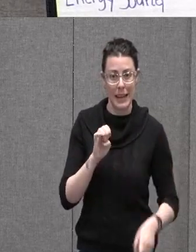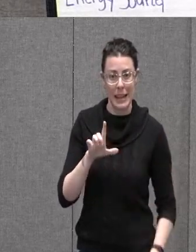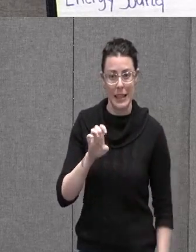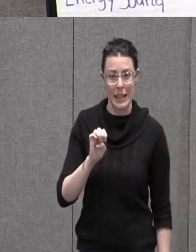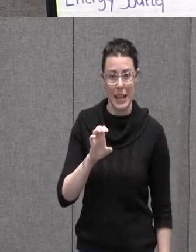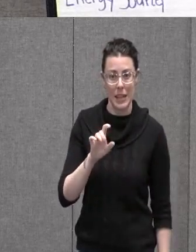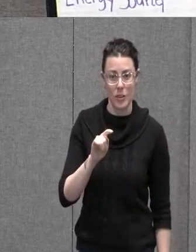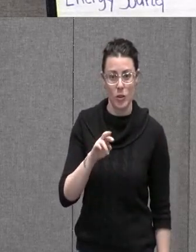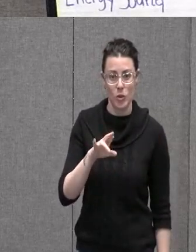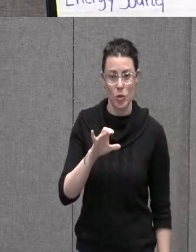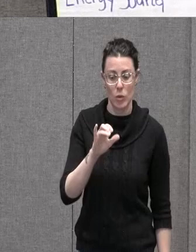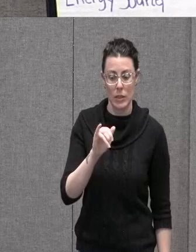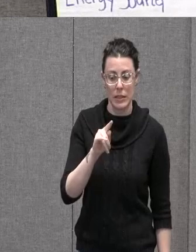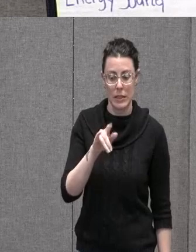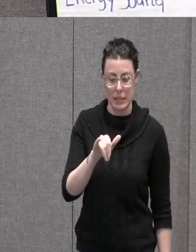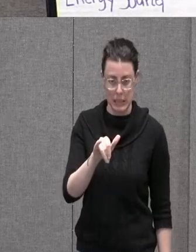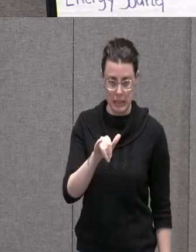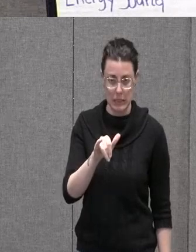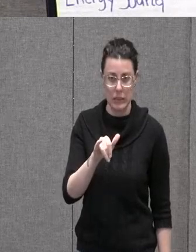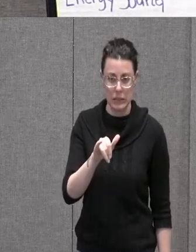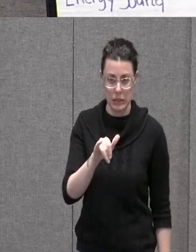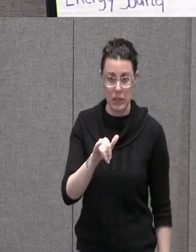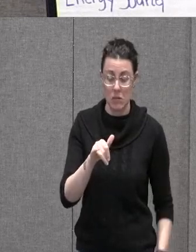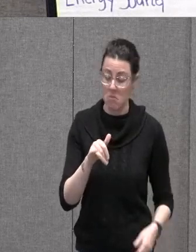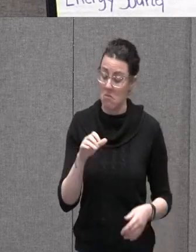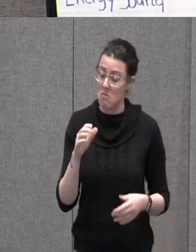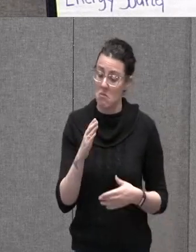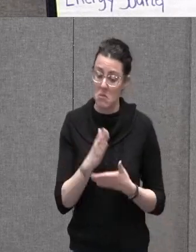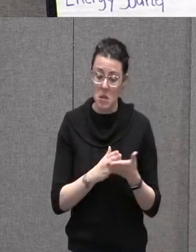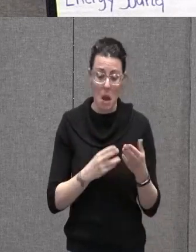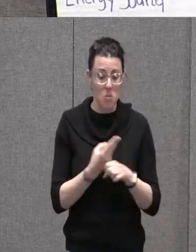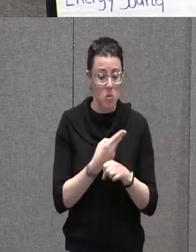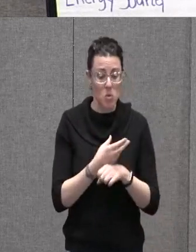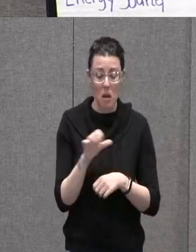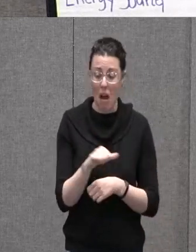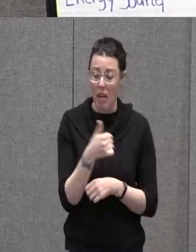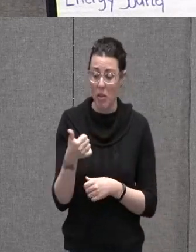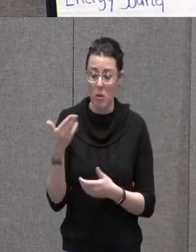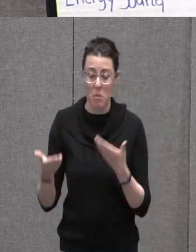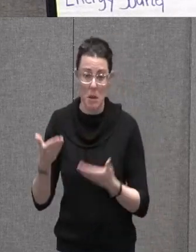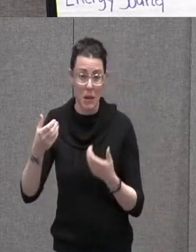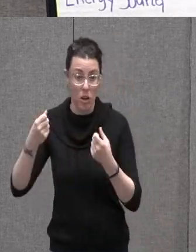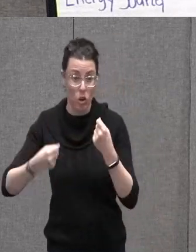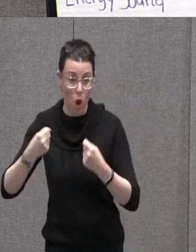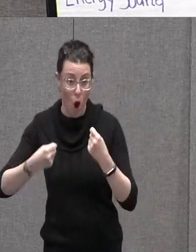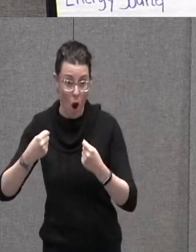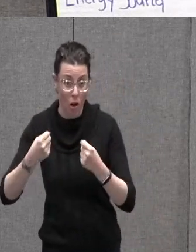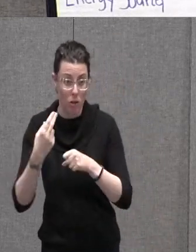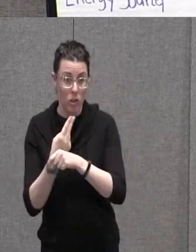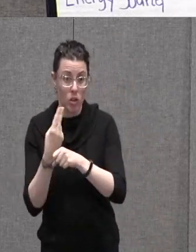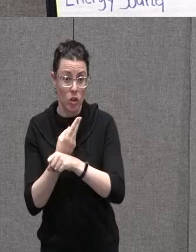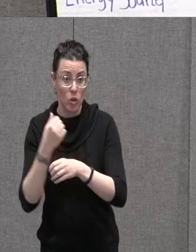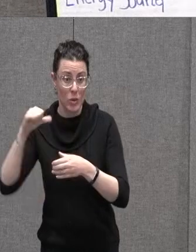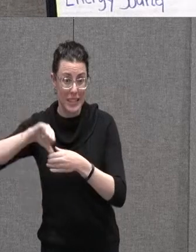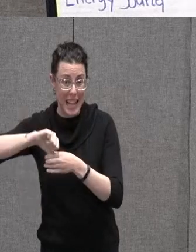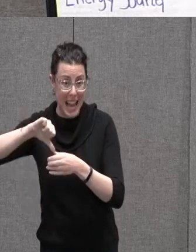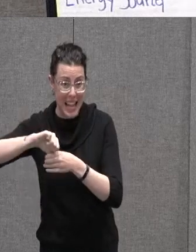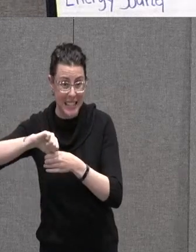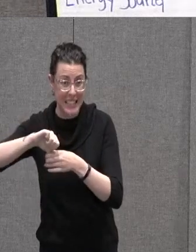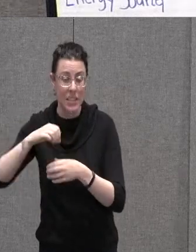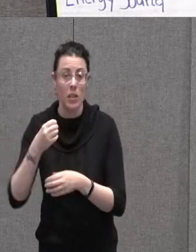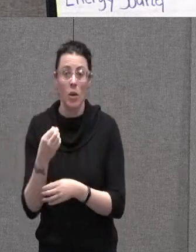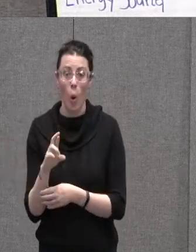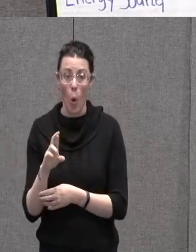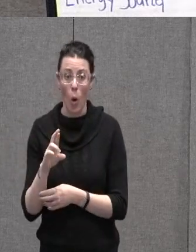other power sources, like a fuel cell, like a car running on gasoline. But most robots do use electricity or